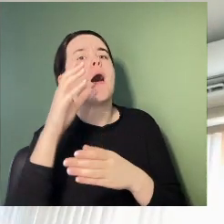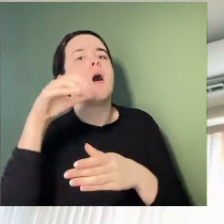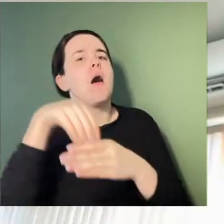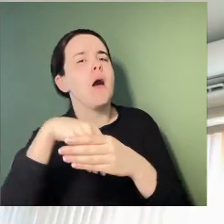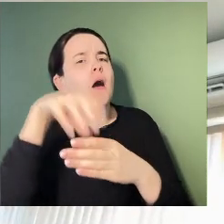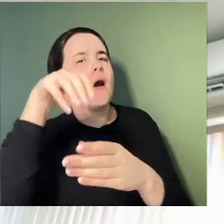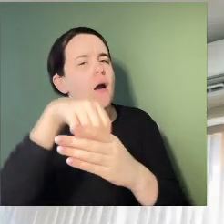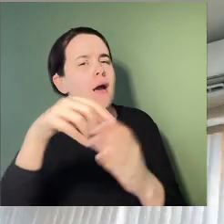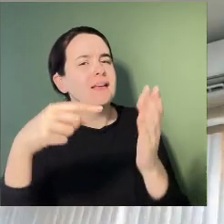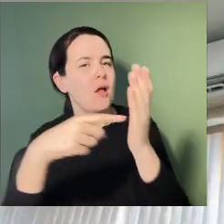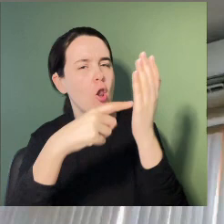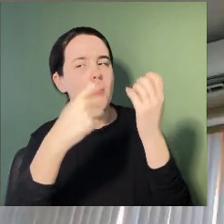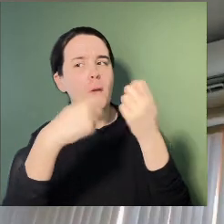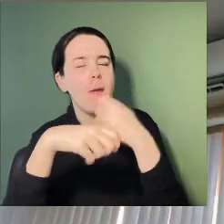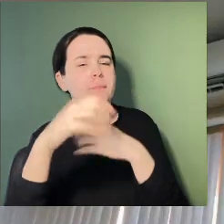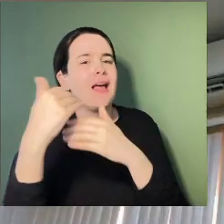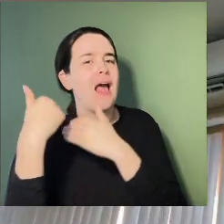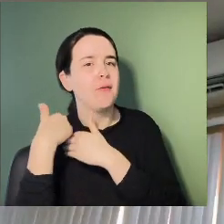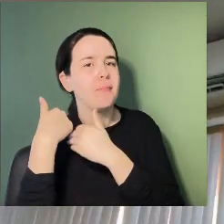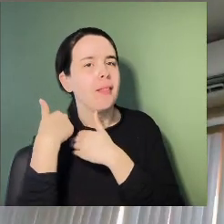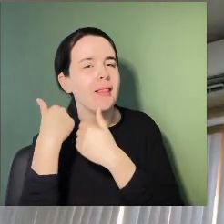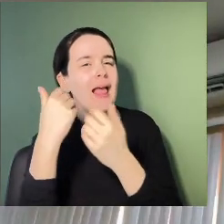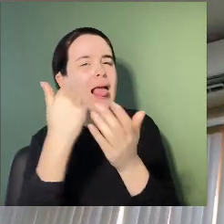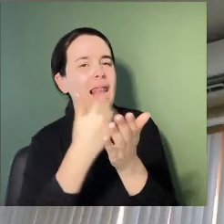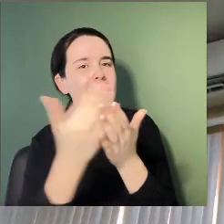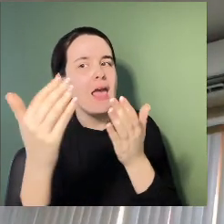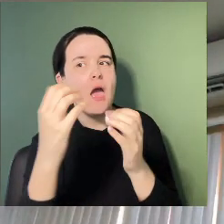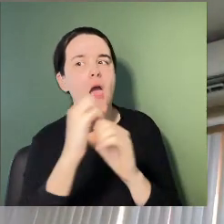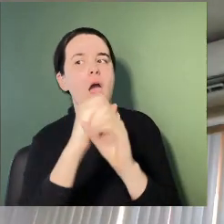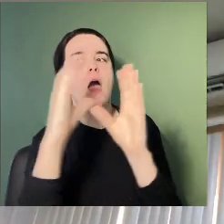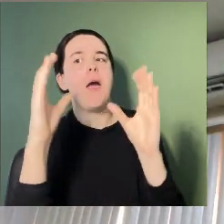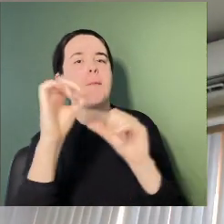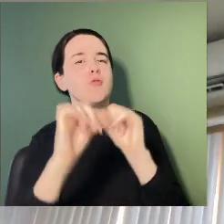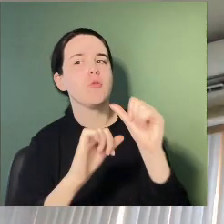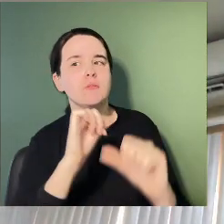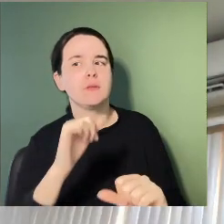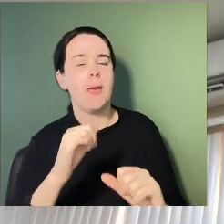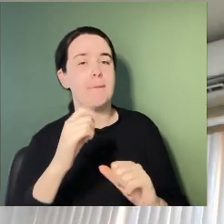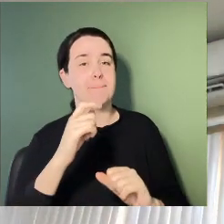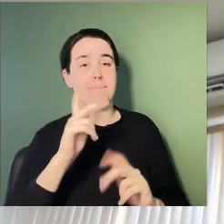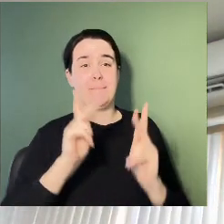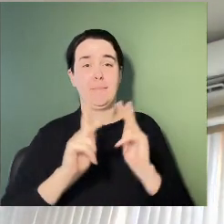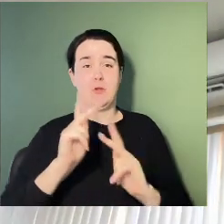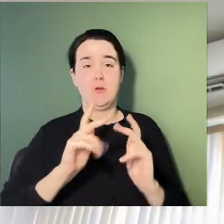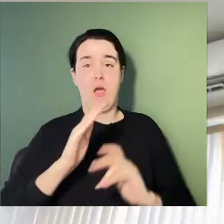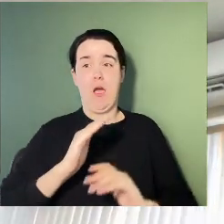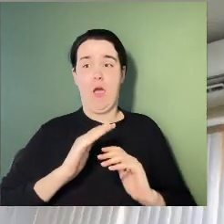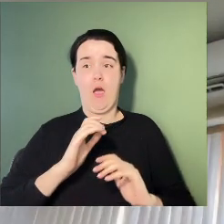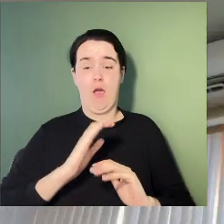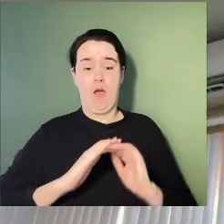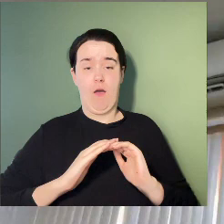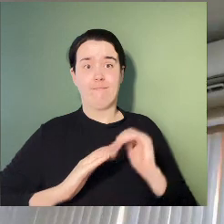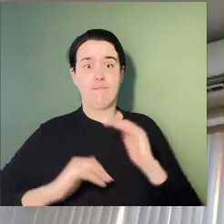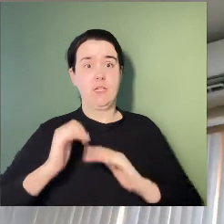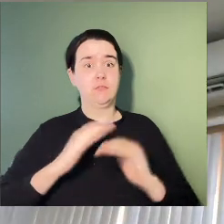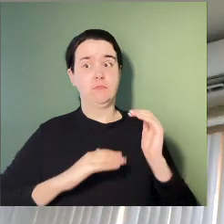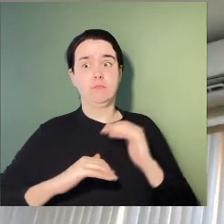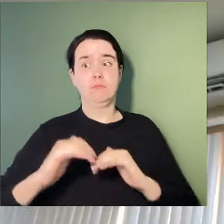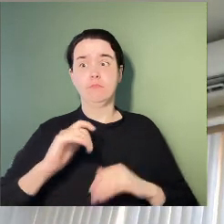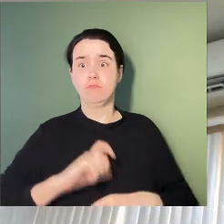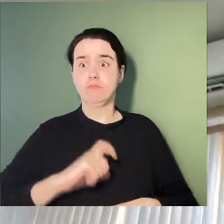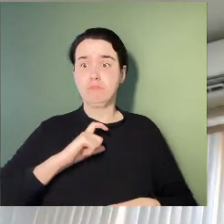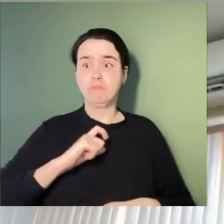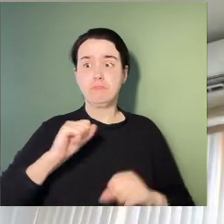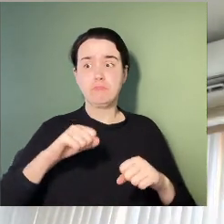of boosted people's confidence in the process. We are not where we ought to be, but people sort of saw